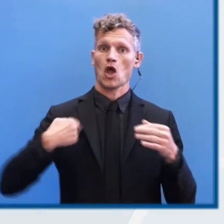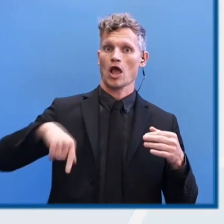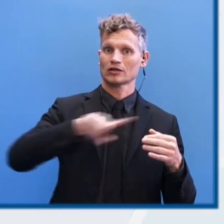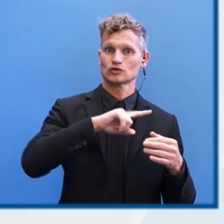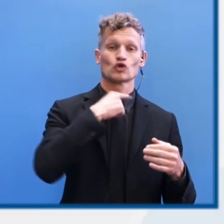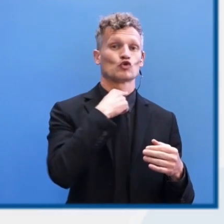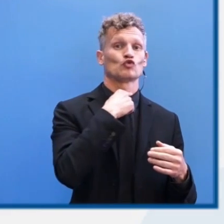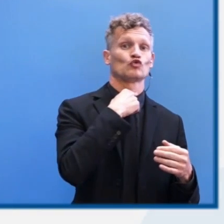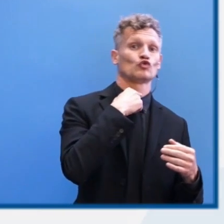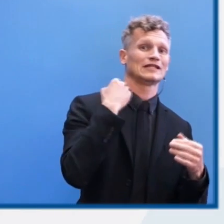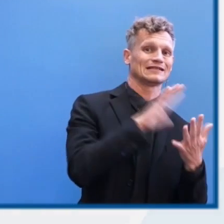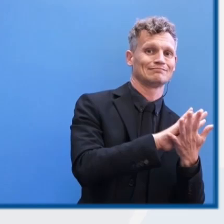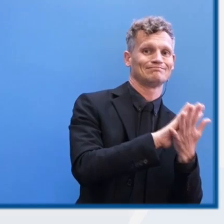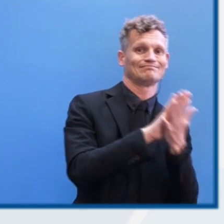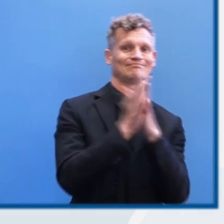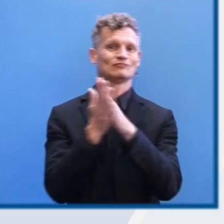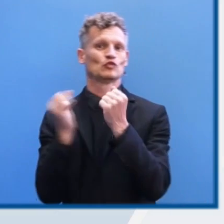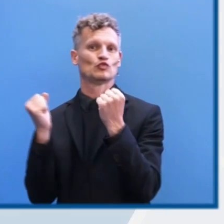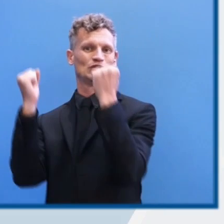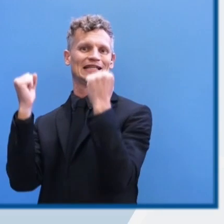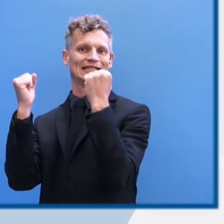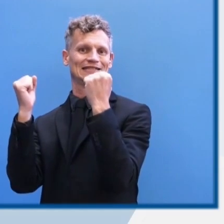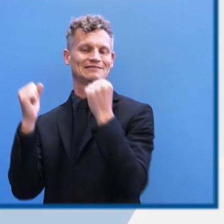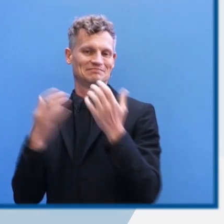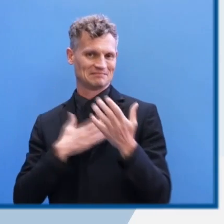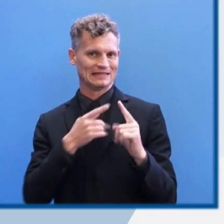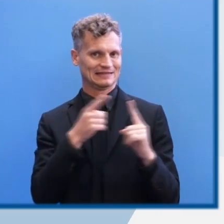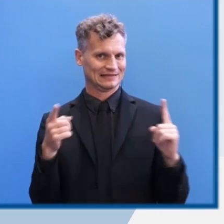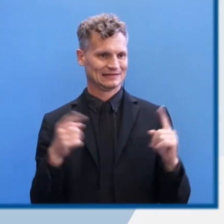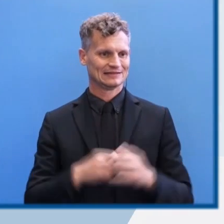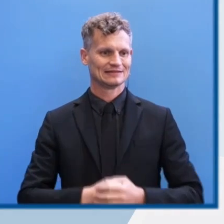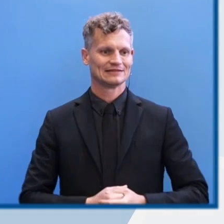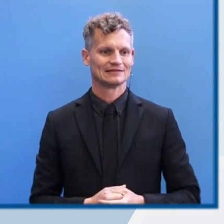resilience. My sentence is. Thank you.